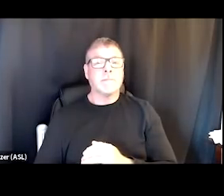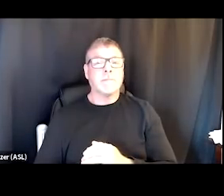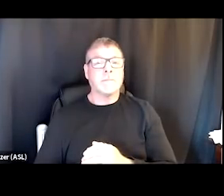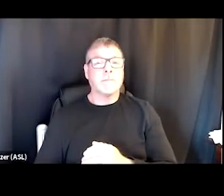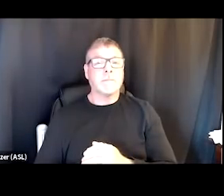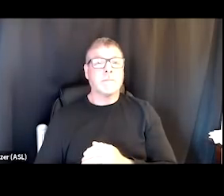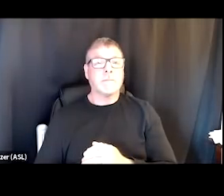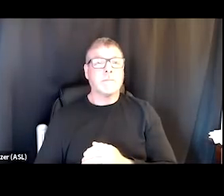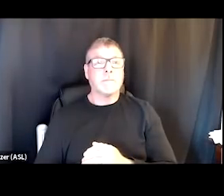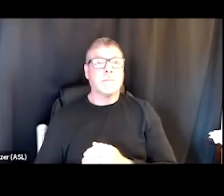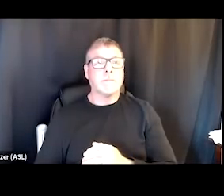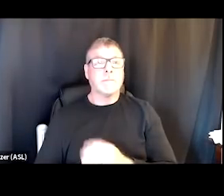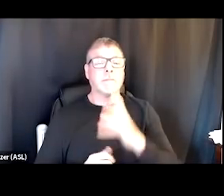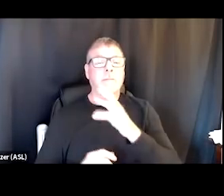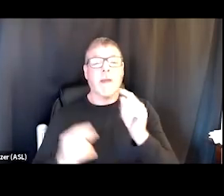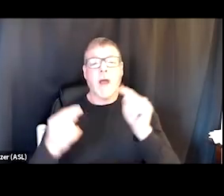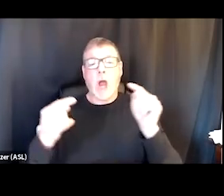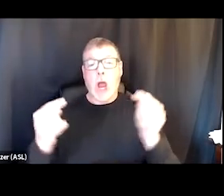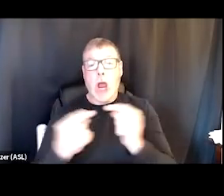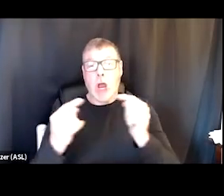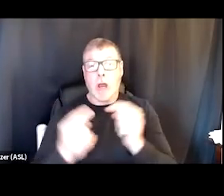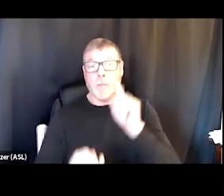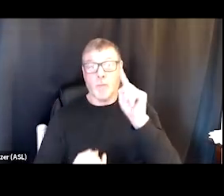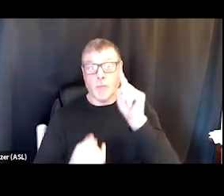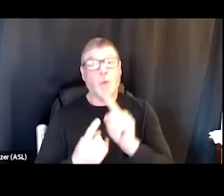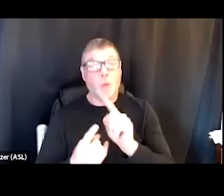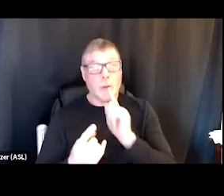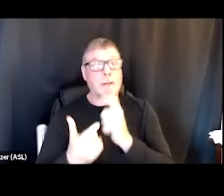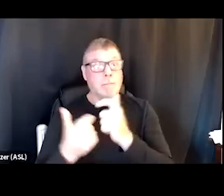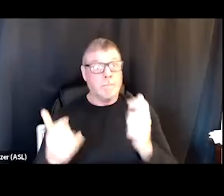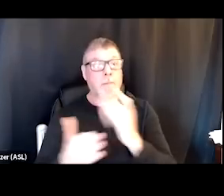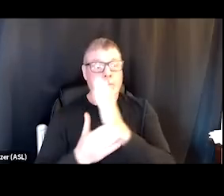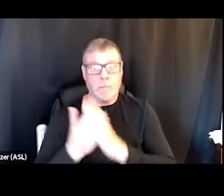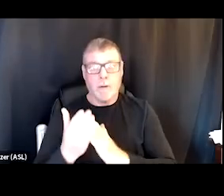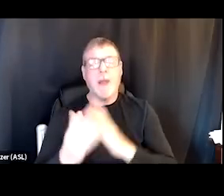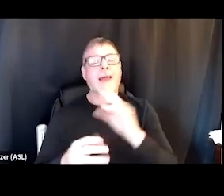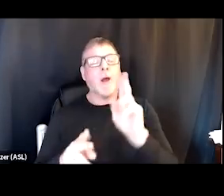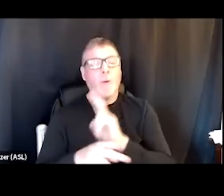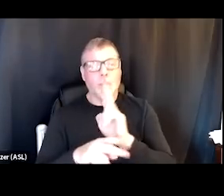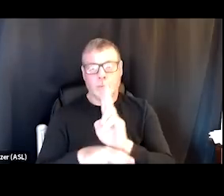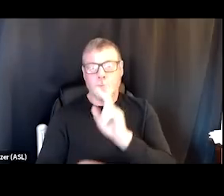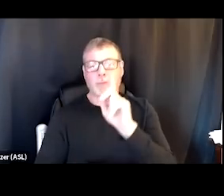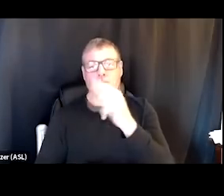and the harm reduction is a big part of that, with also the substance use.